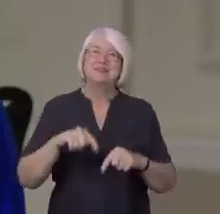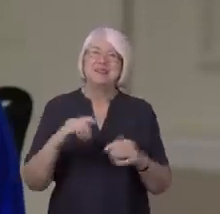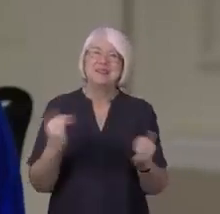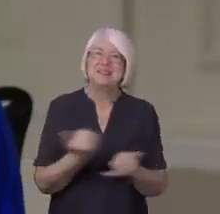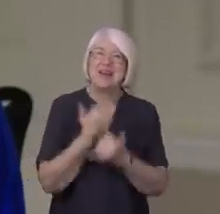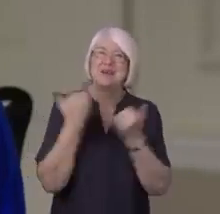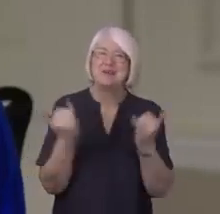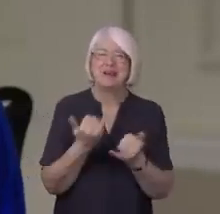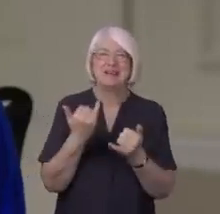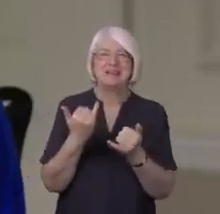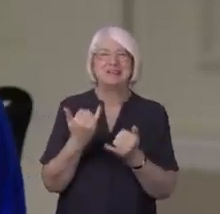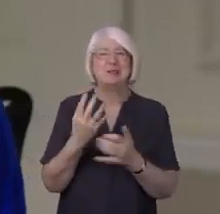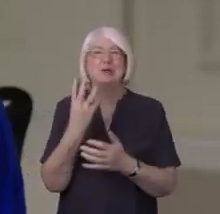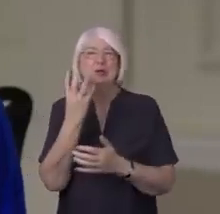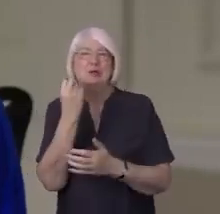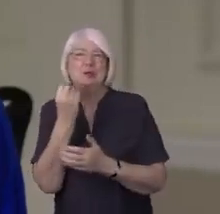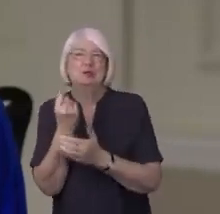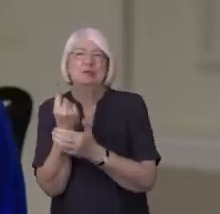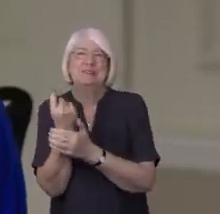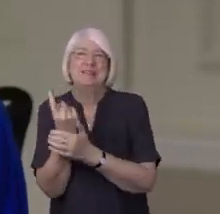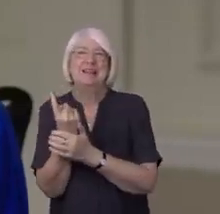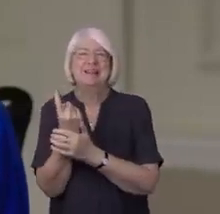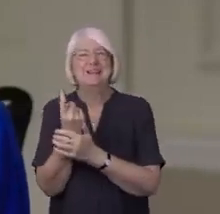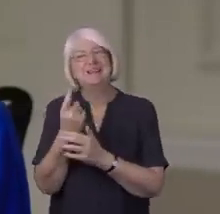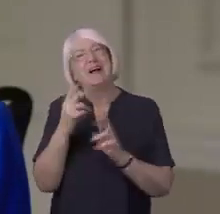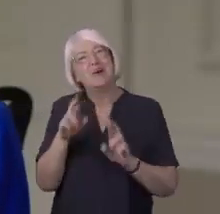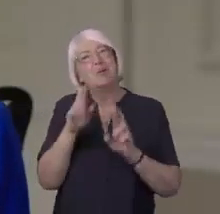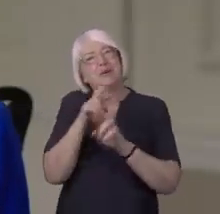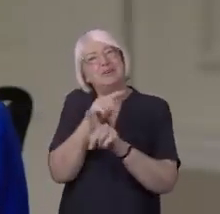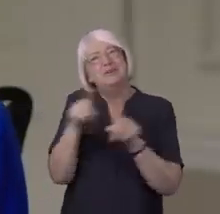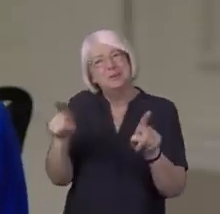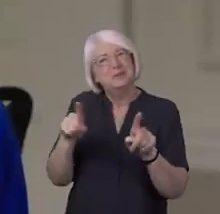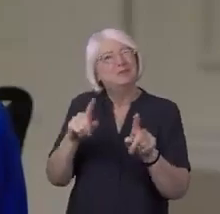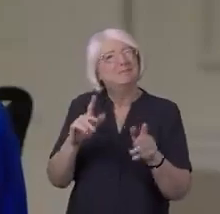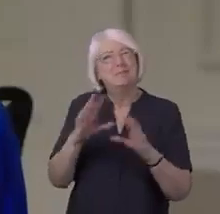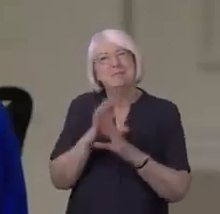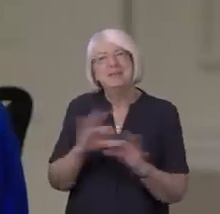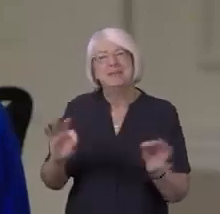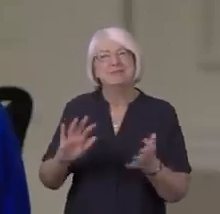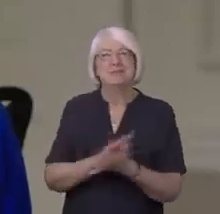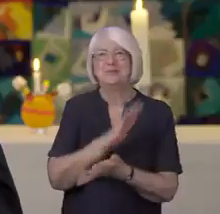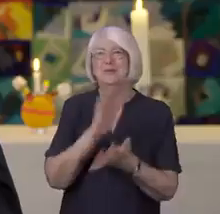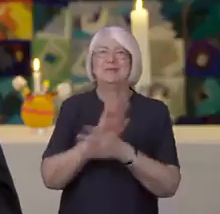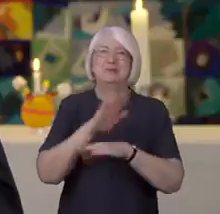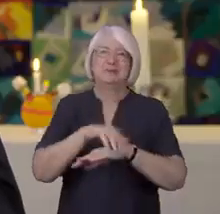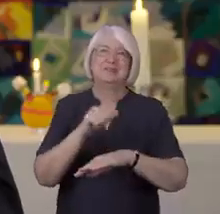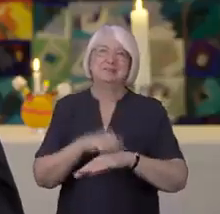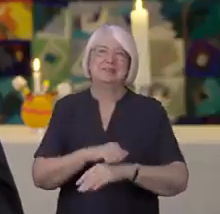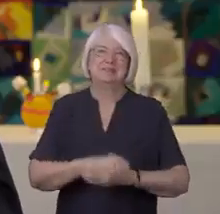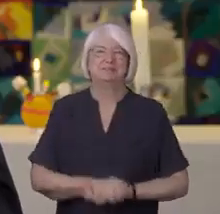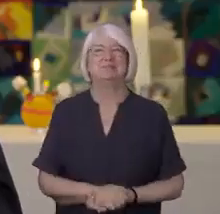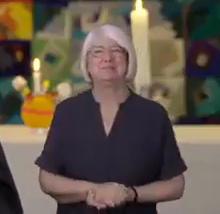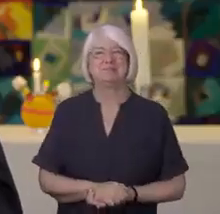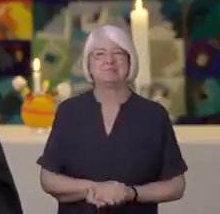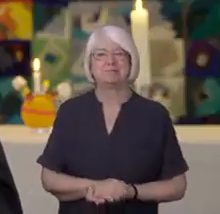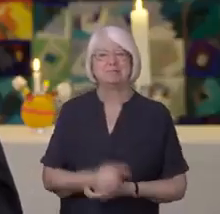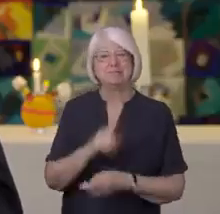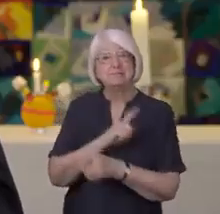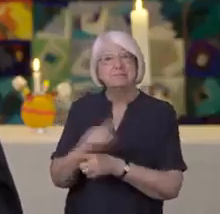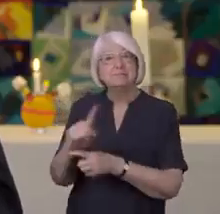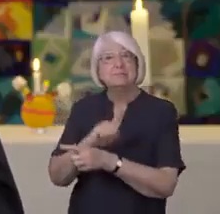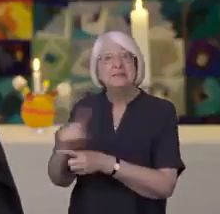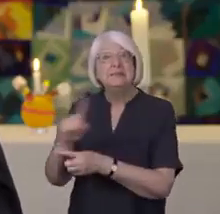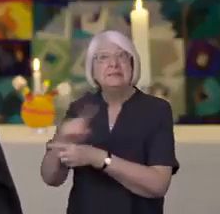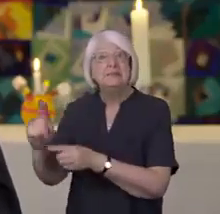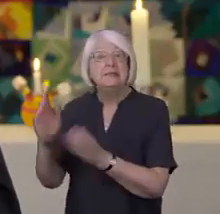family and communities a peaceful and joyful Christmas season. Each Sunday in Advent, we light